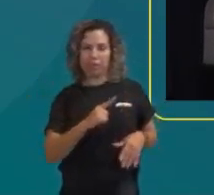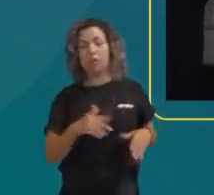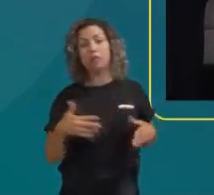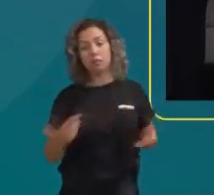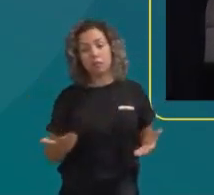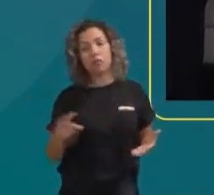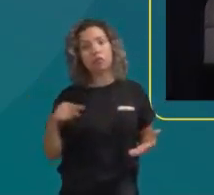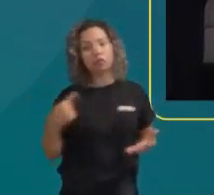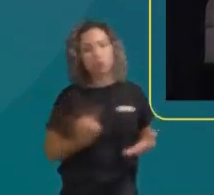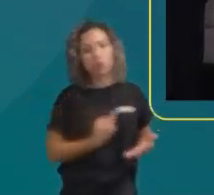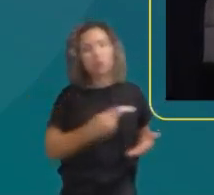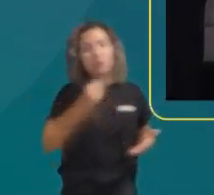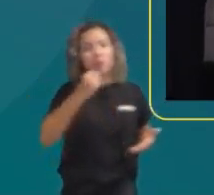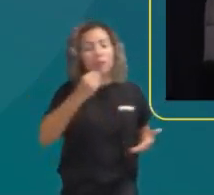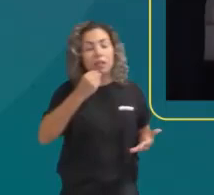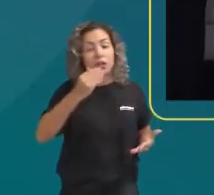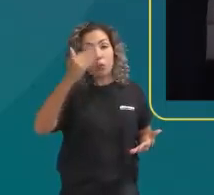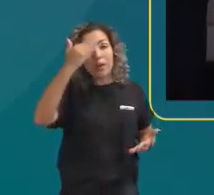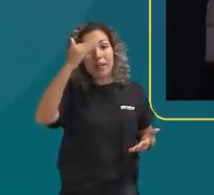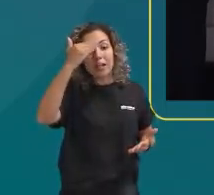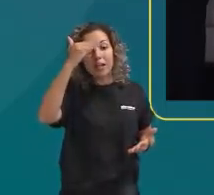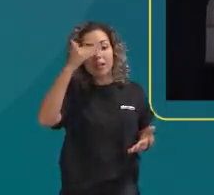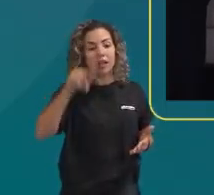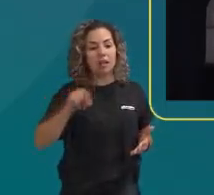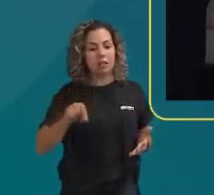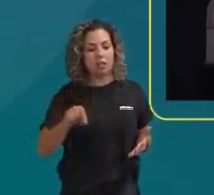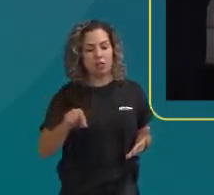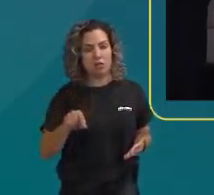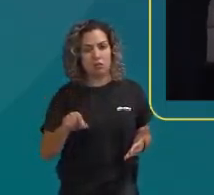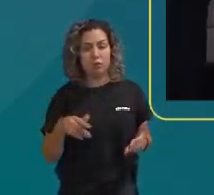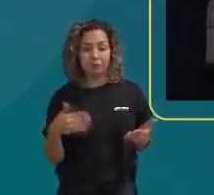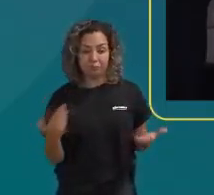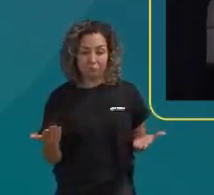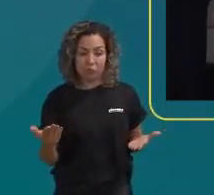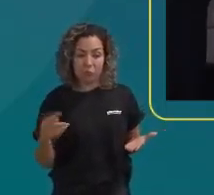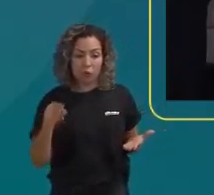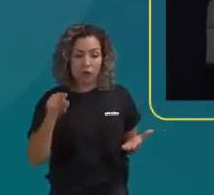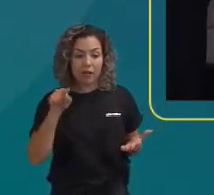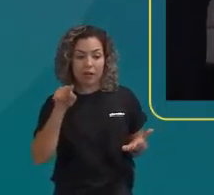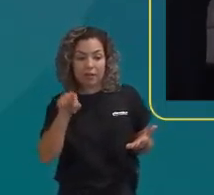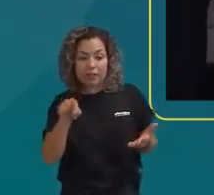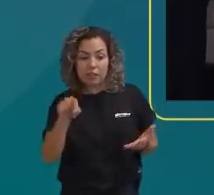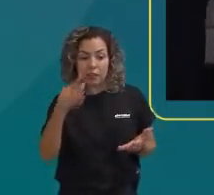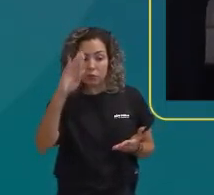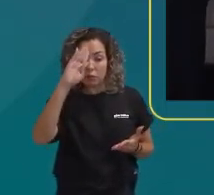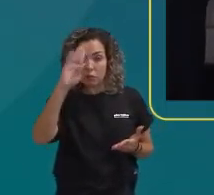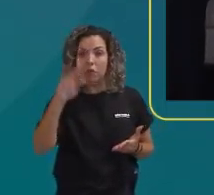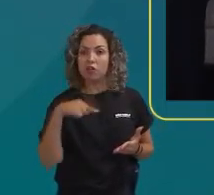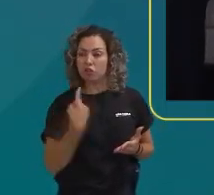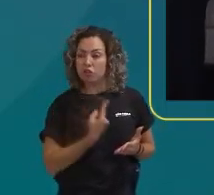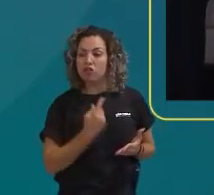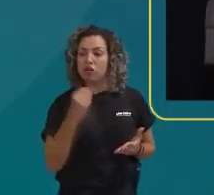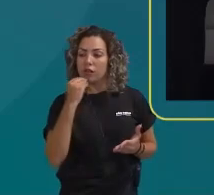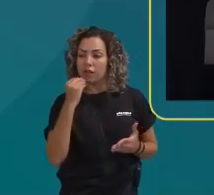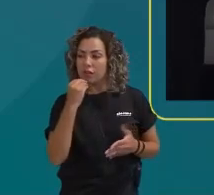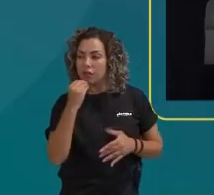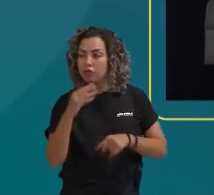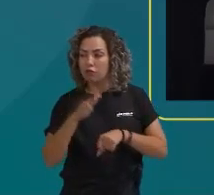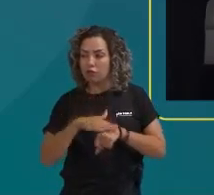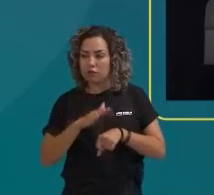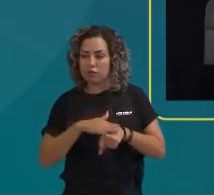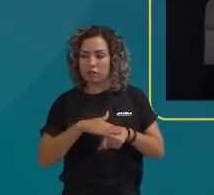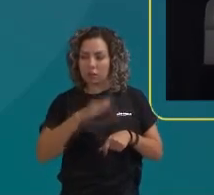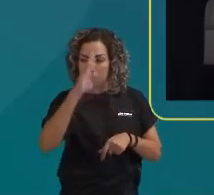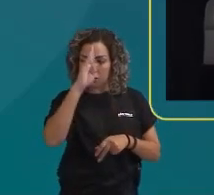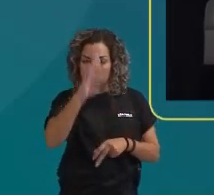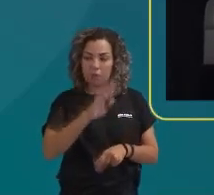things. See, this particular canal, what we are trying to do as part of the initial projects of the UNEP,